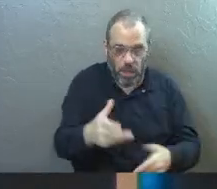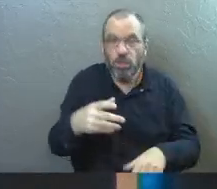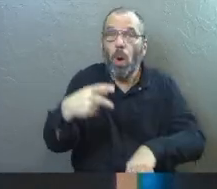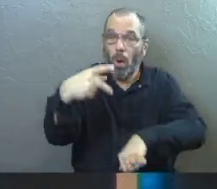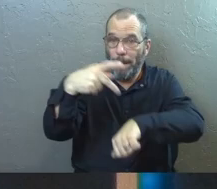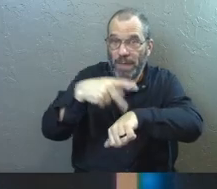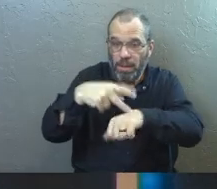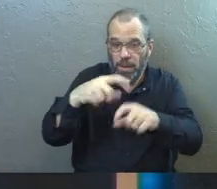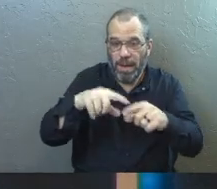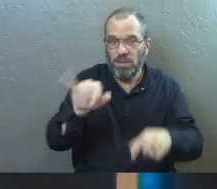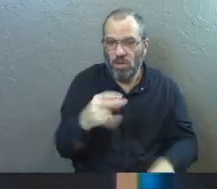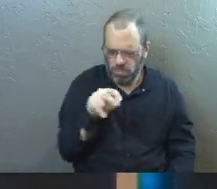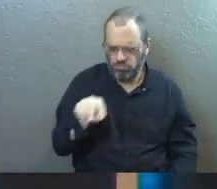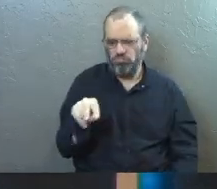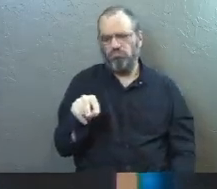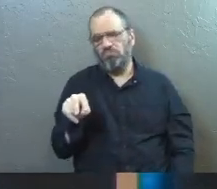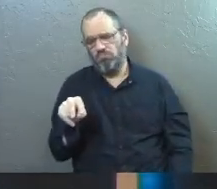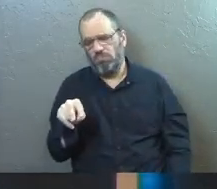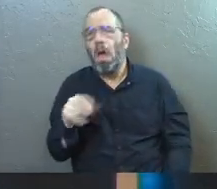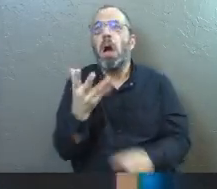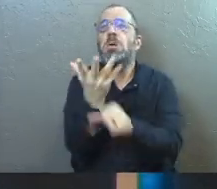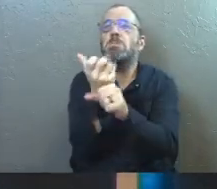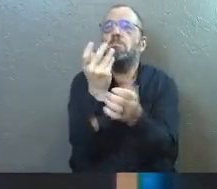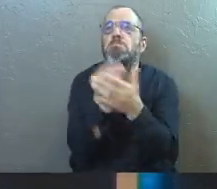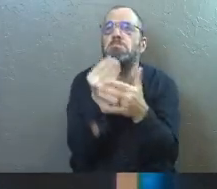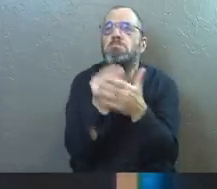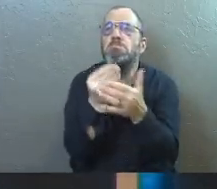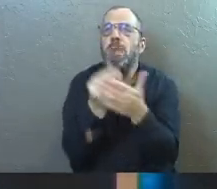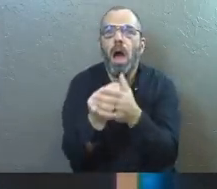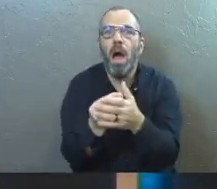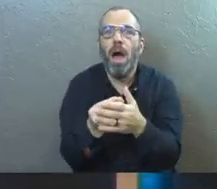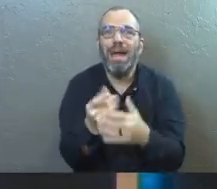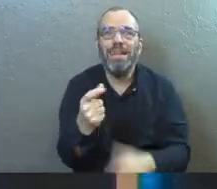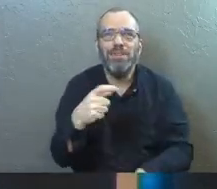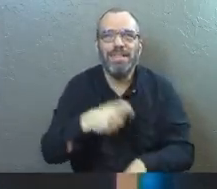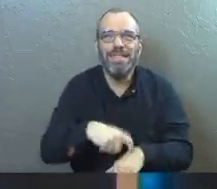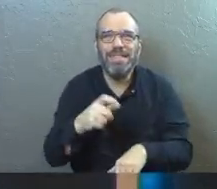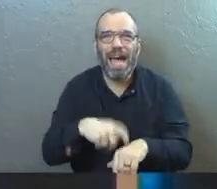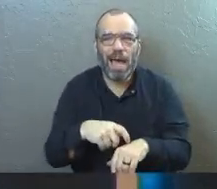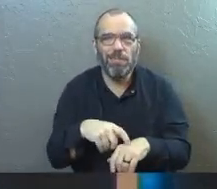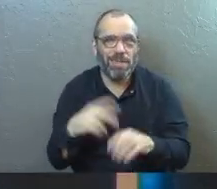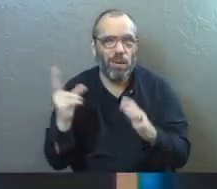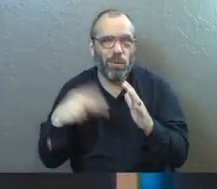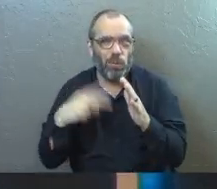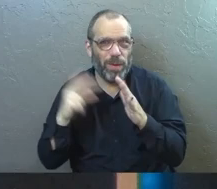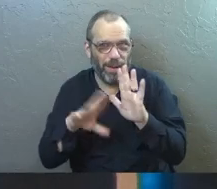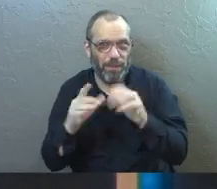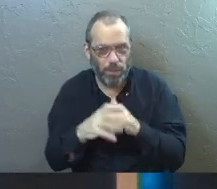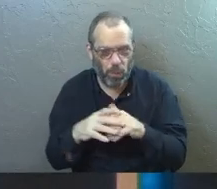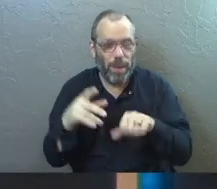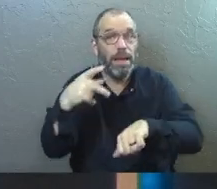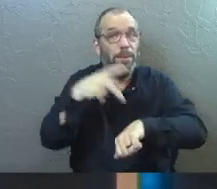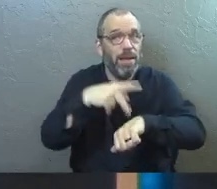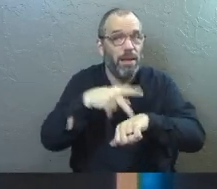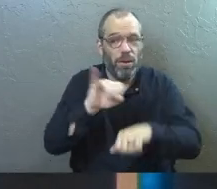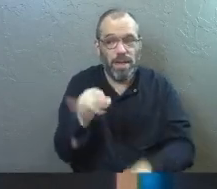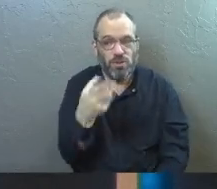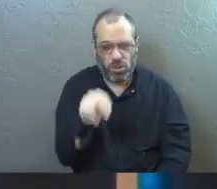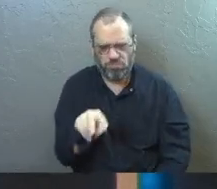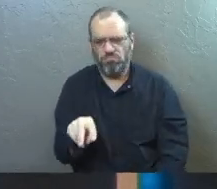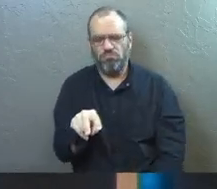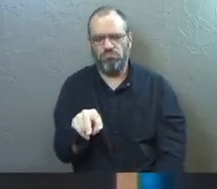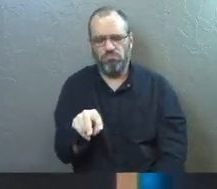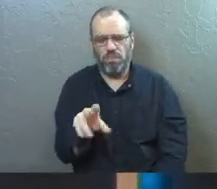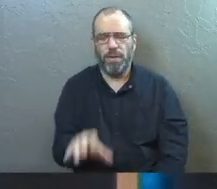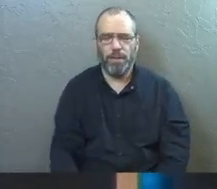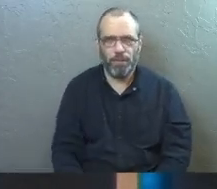John walk up to the gates, and they see this man, and he's asking for this. And there's this really cool moment where we're going to pick up in scripture when Peter and John see this